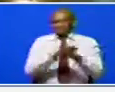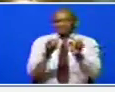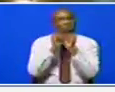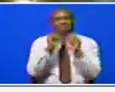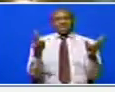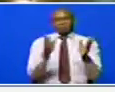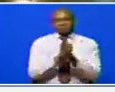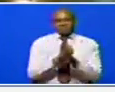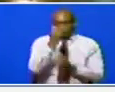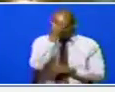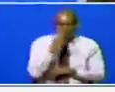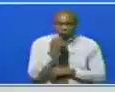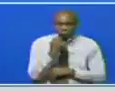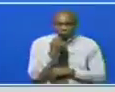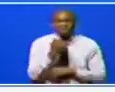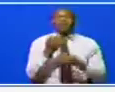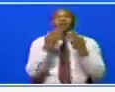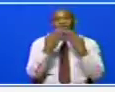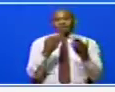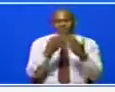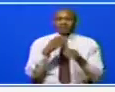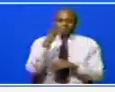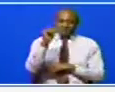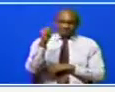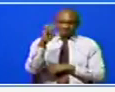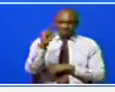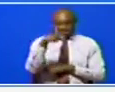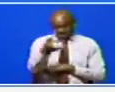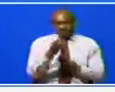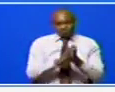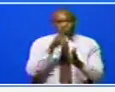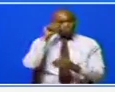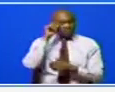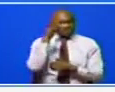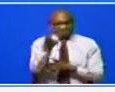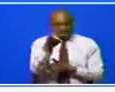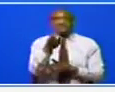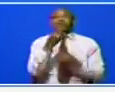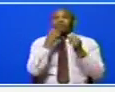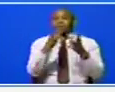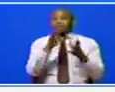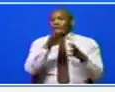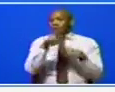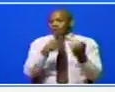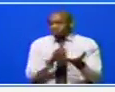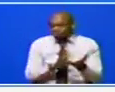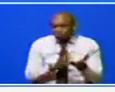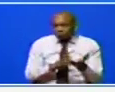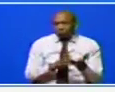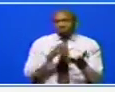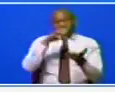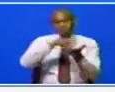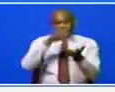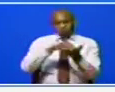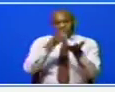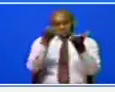Yvonne. Francis, thank you. Francis Ontomwa, reporter there, joining us from Mombasa with the latest with regard to the